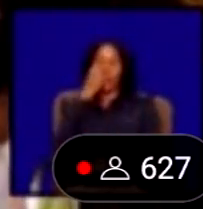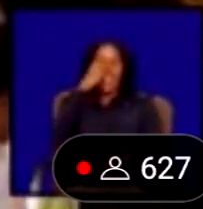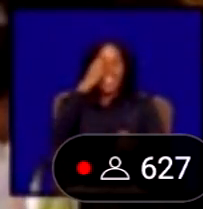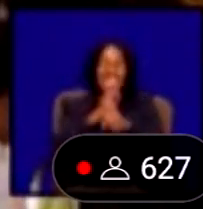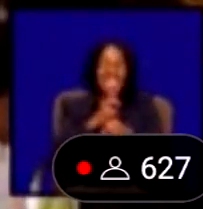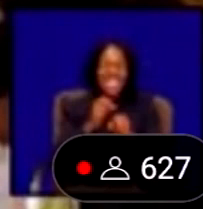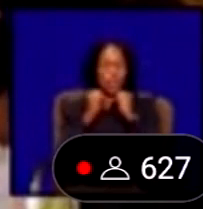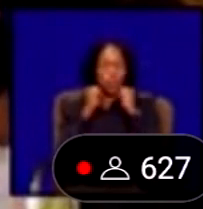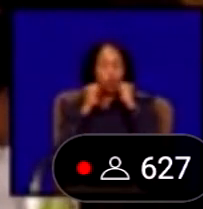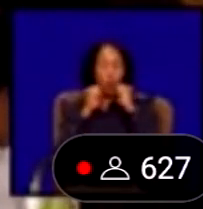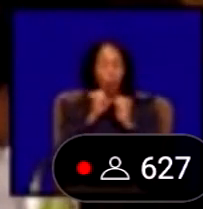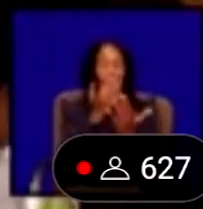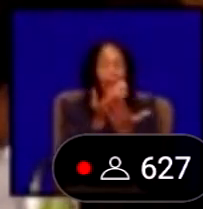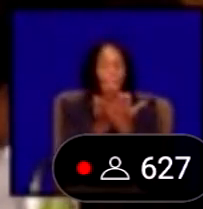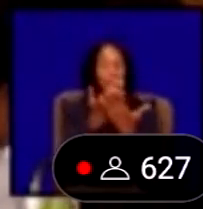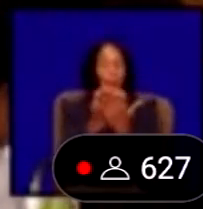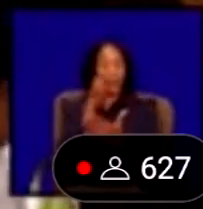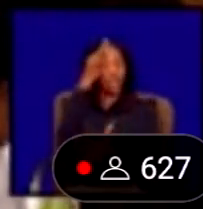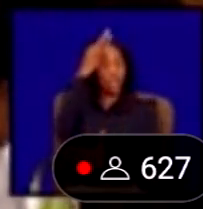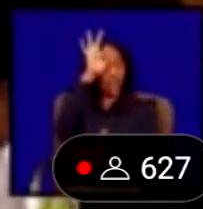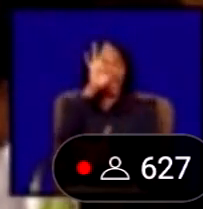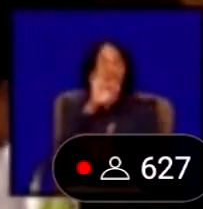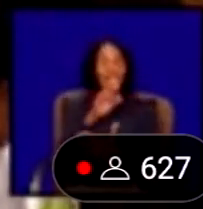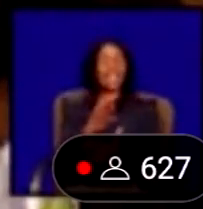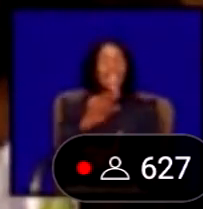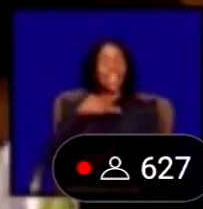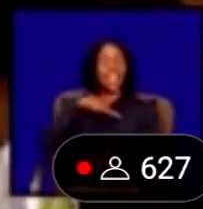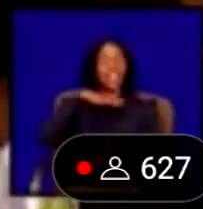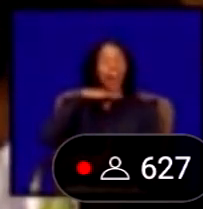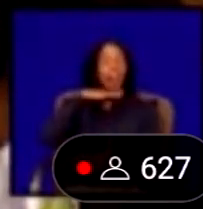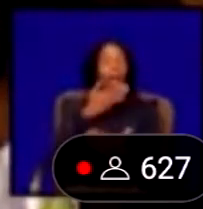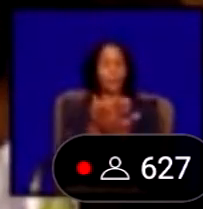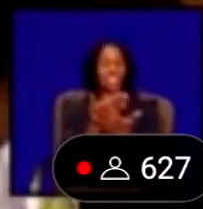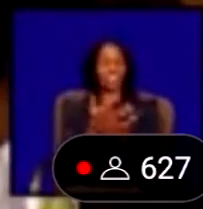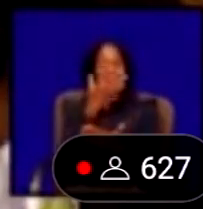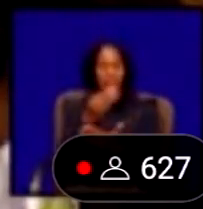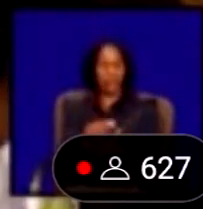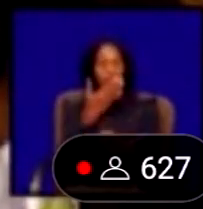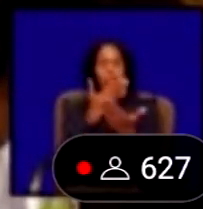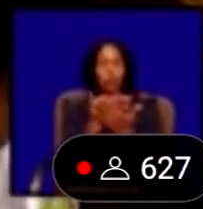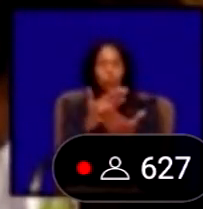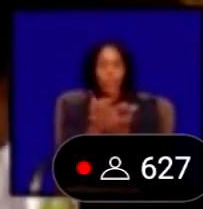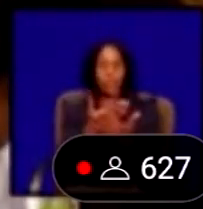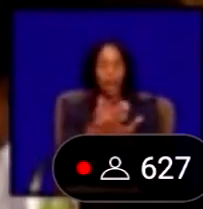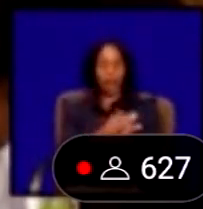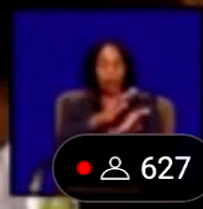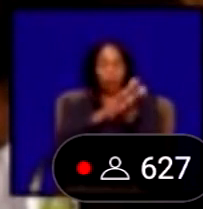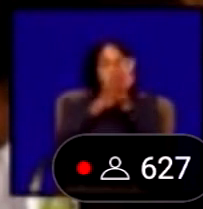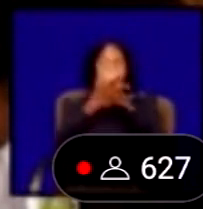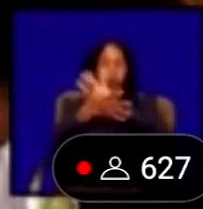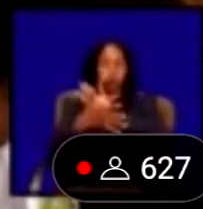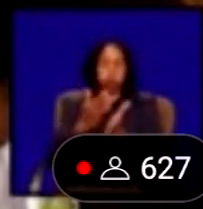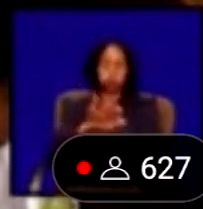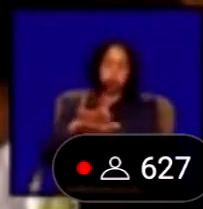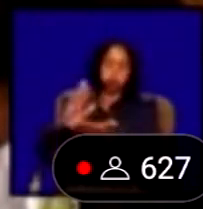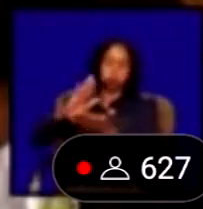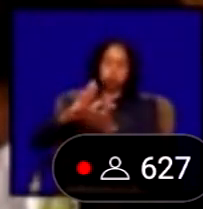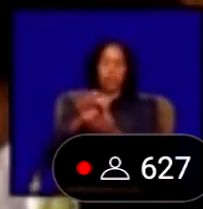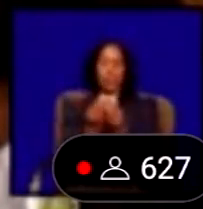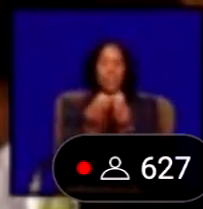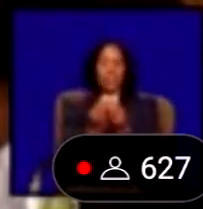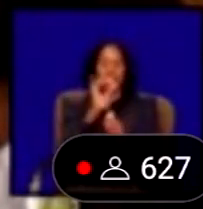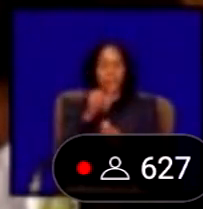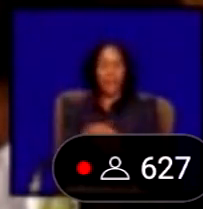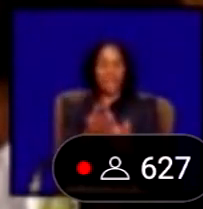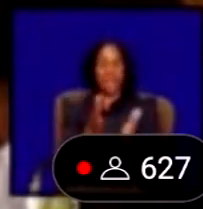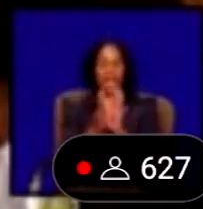strong, capable state with sufficient capacity to break the yoke of inertia that has engulfed all